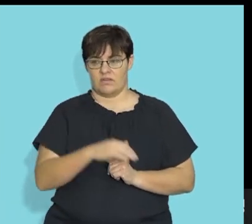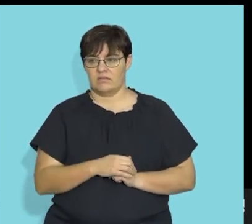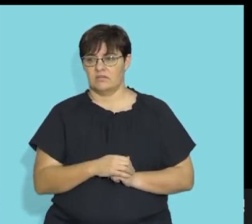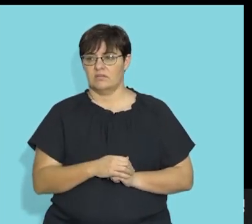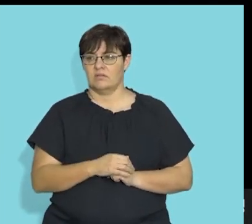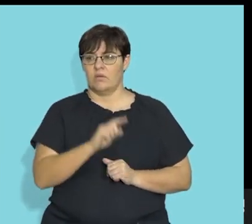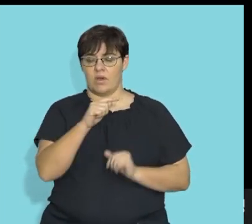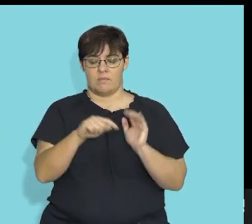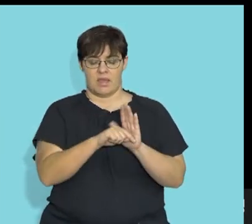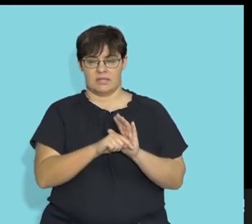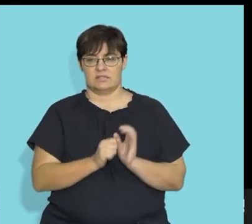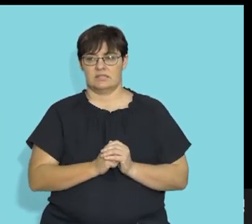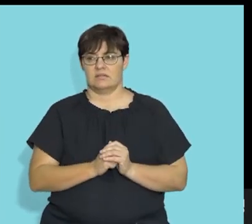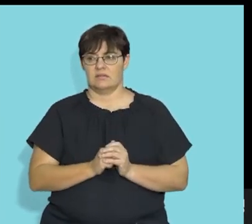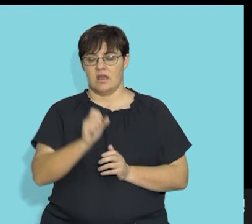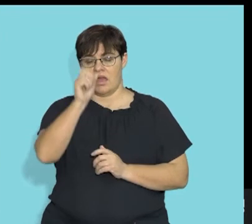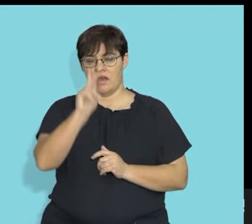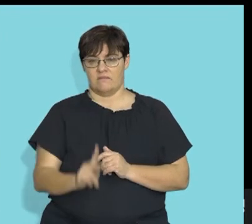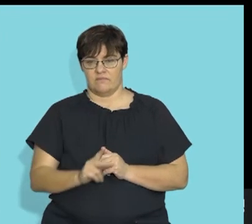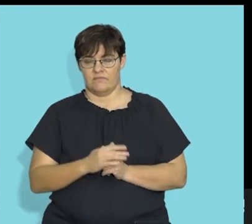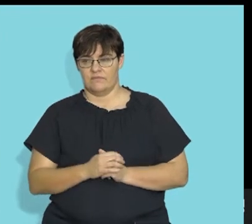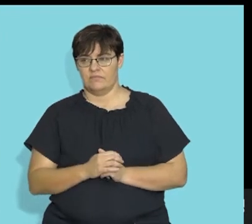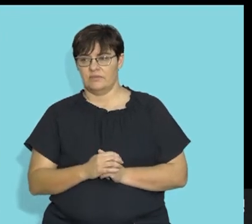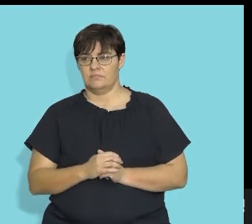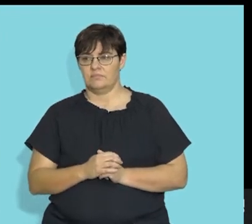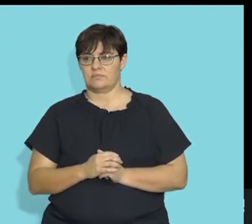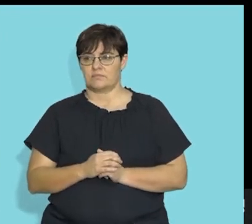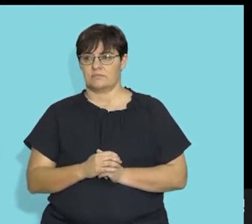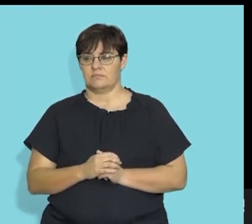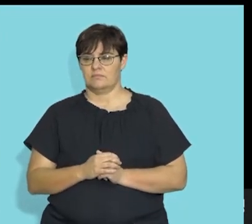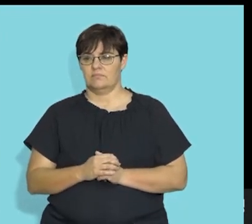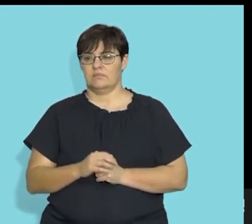64 over 1 minus a half.